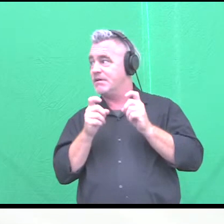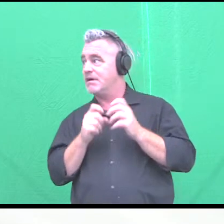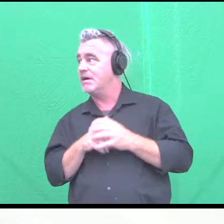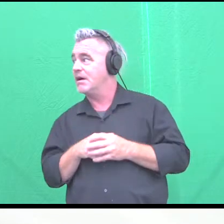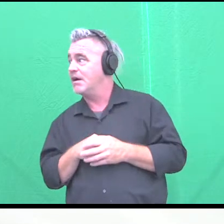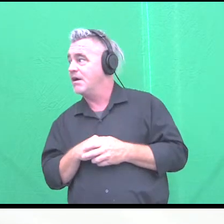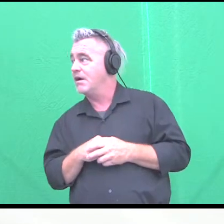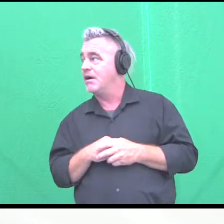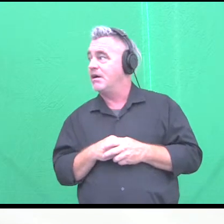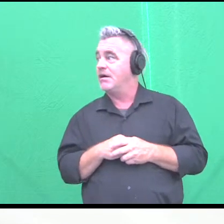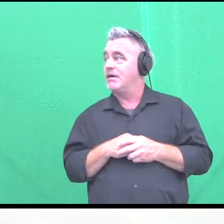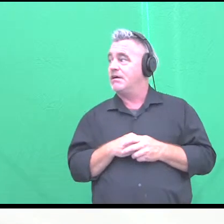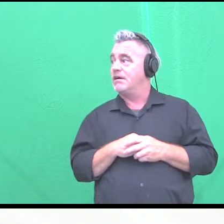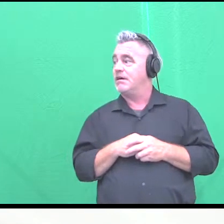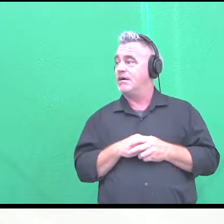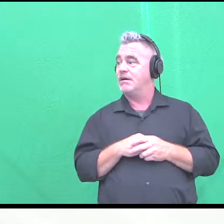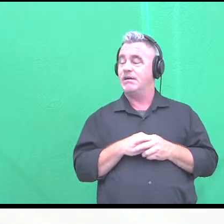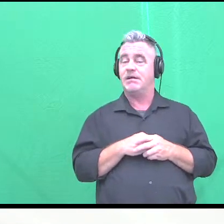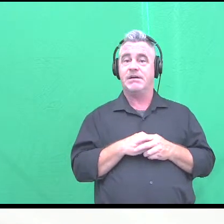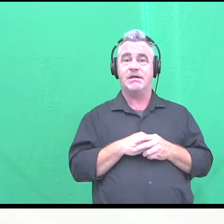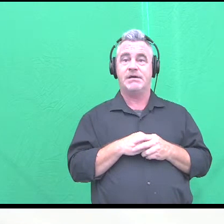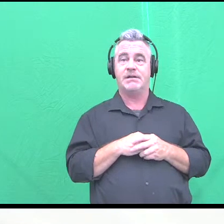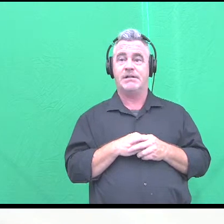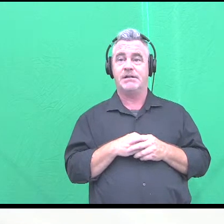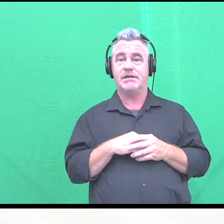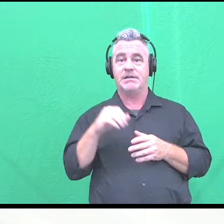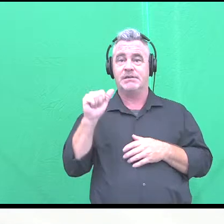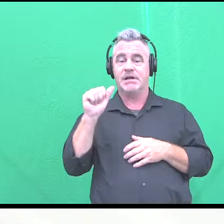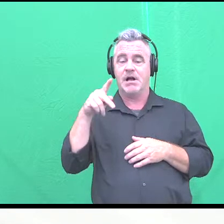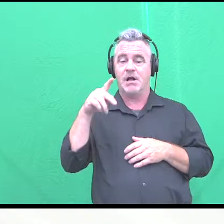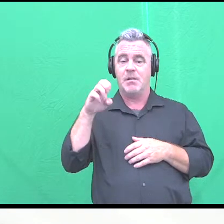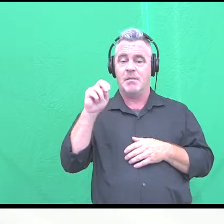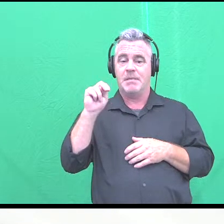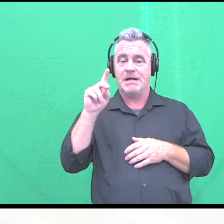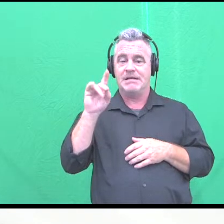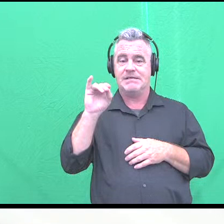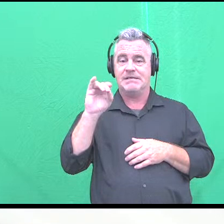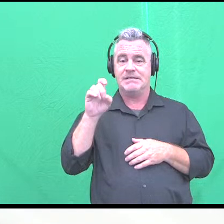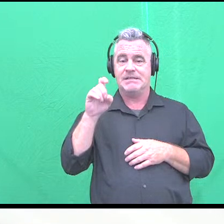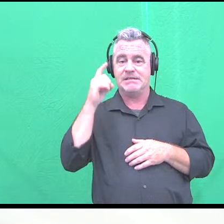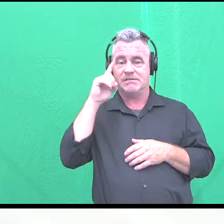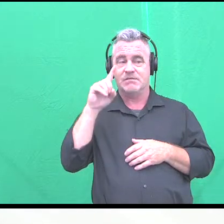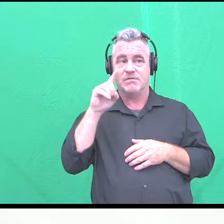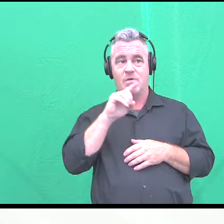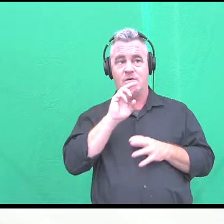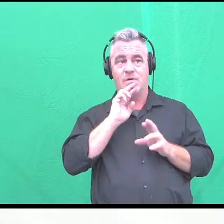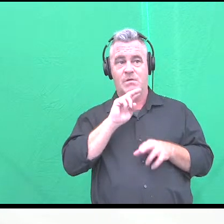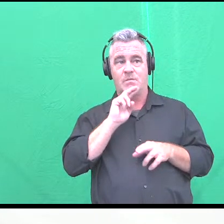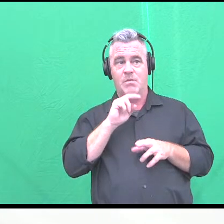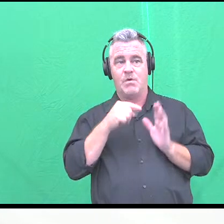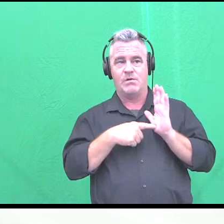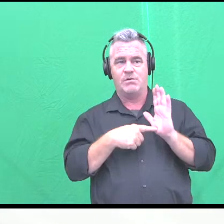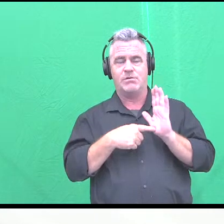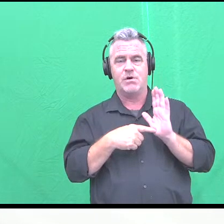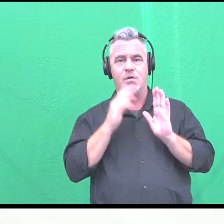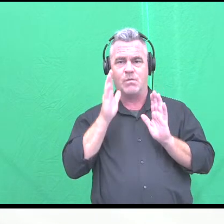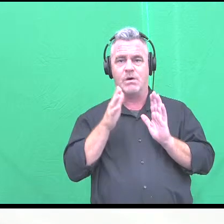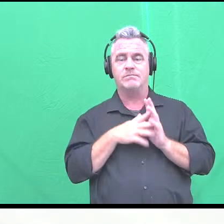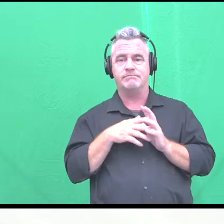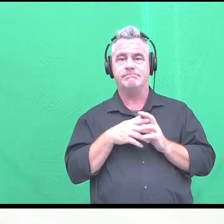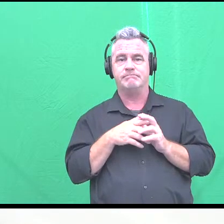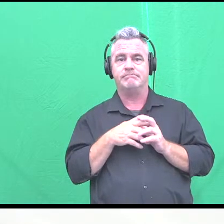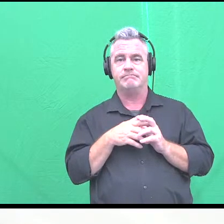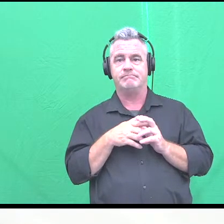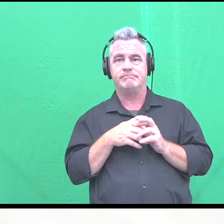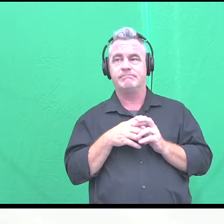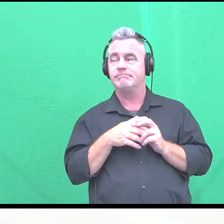this report, and you can see the foundation's efforts this year in terms of outreach and the results.